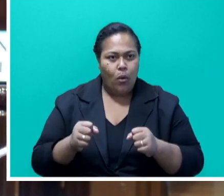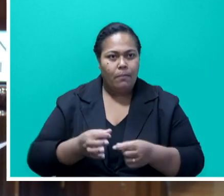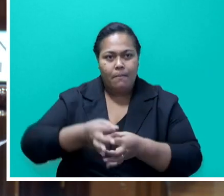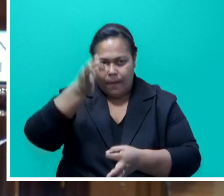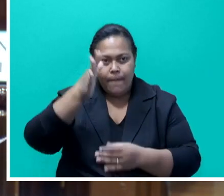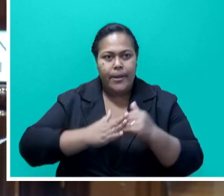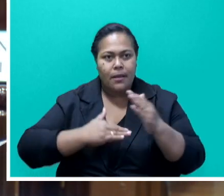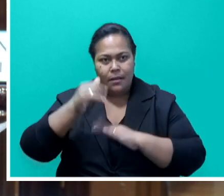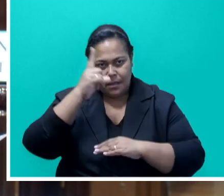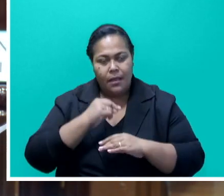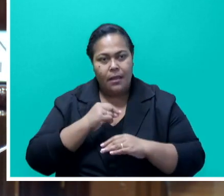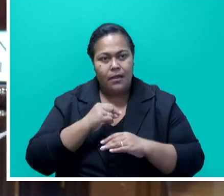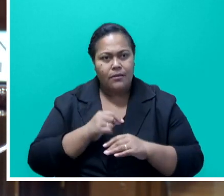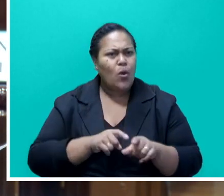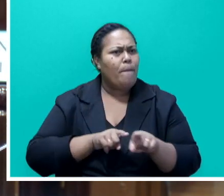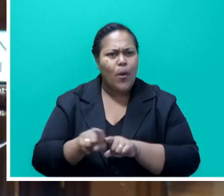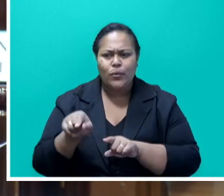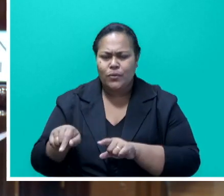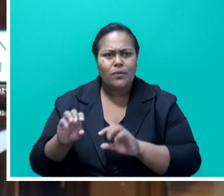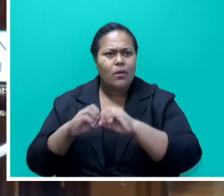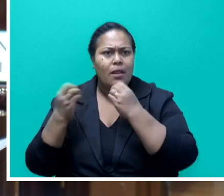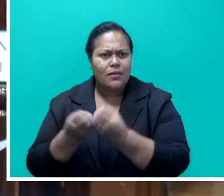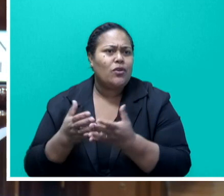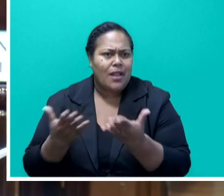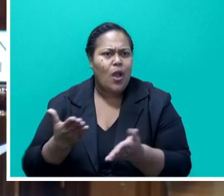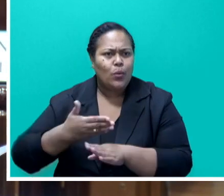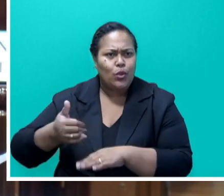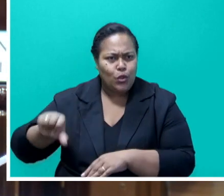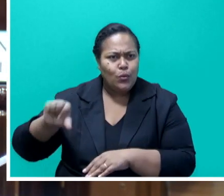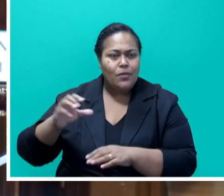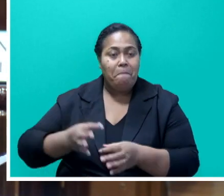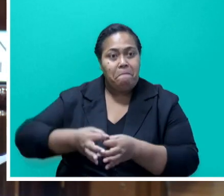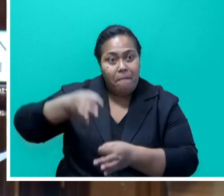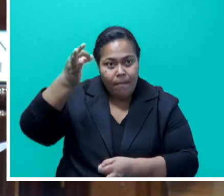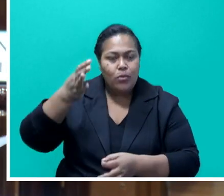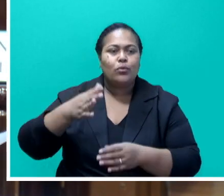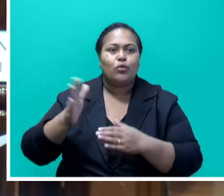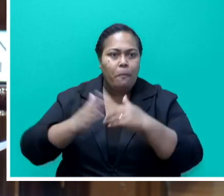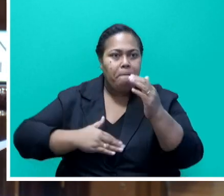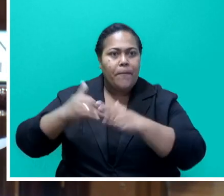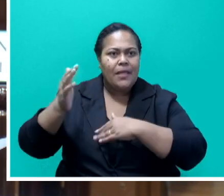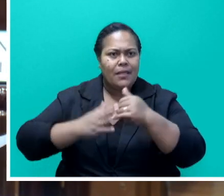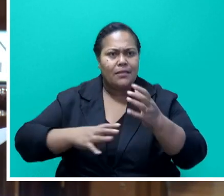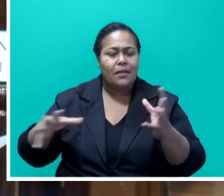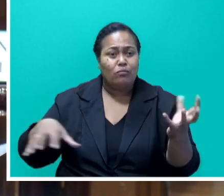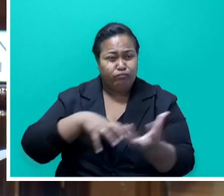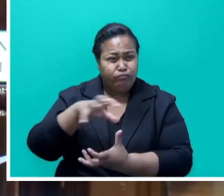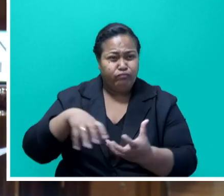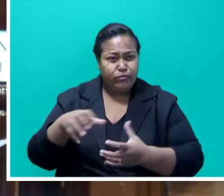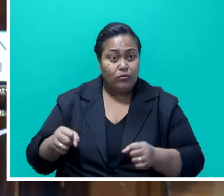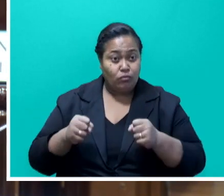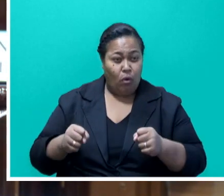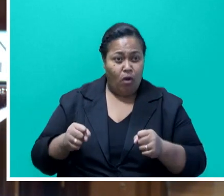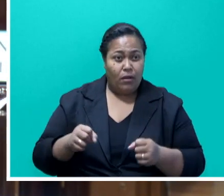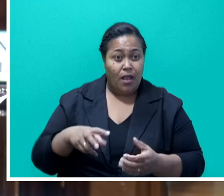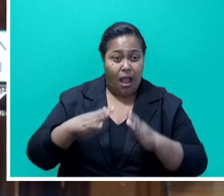are using it to construct cyclone-proof buildings that are both beautiful and environmental friendly. And unlike